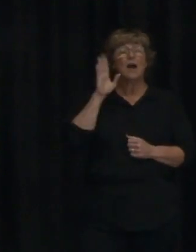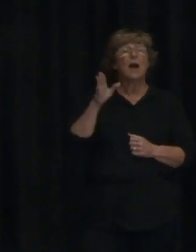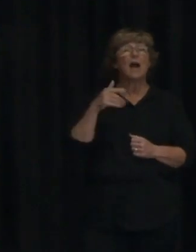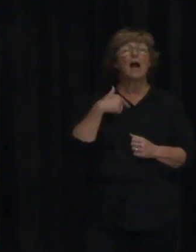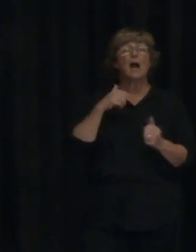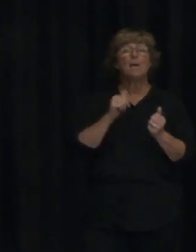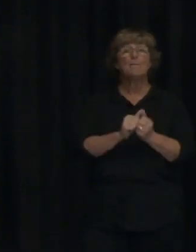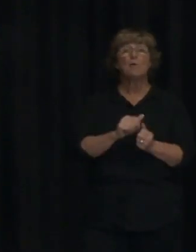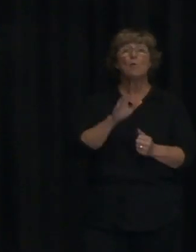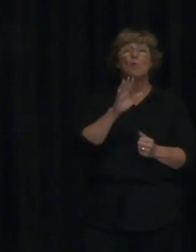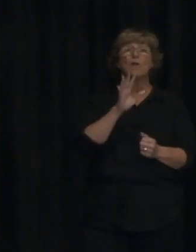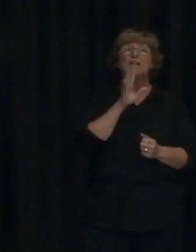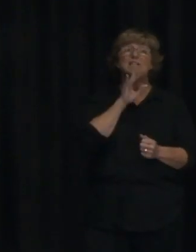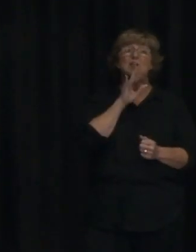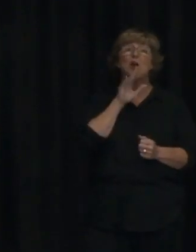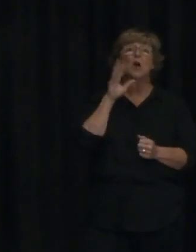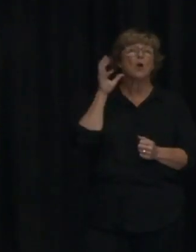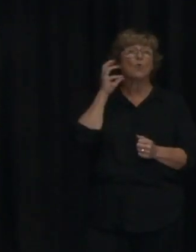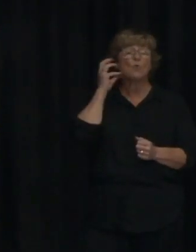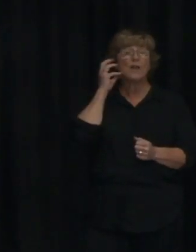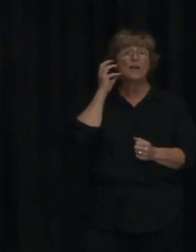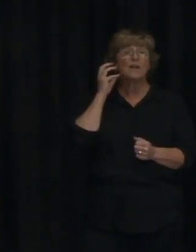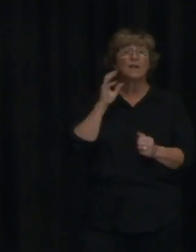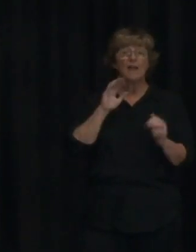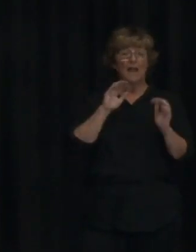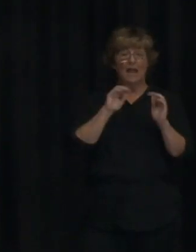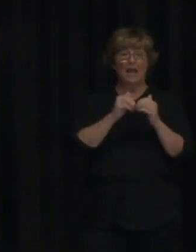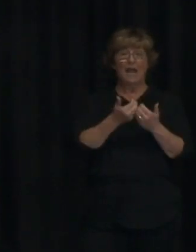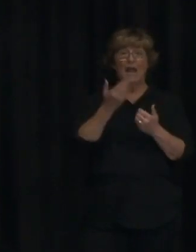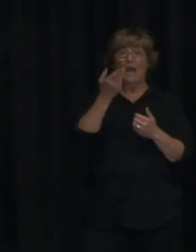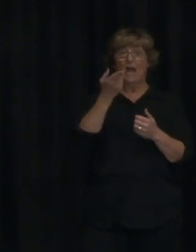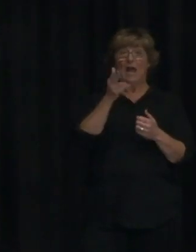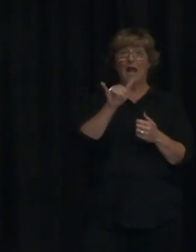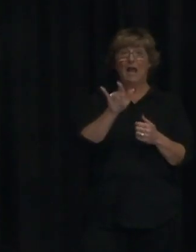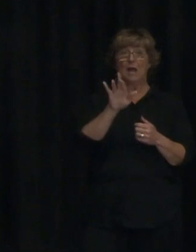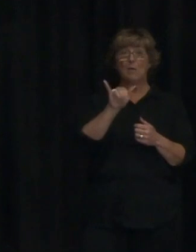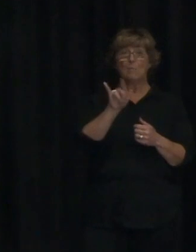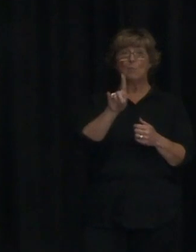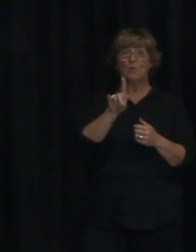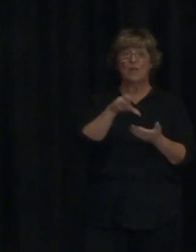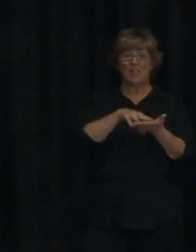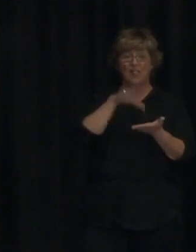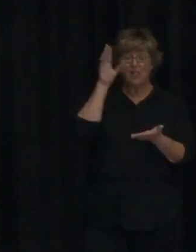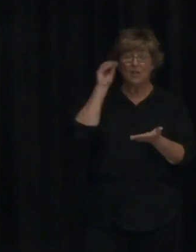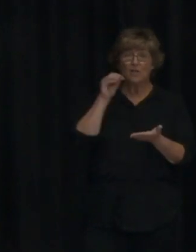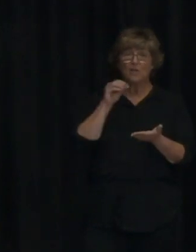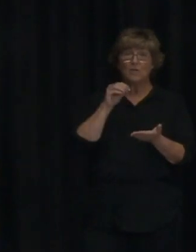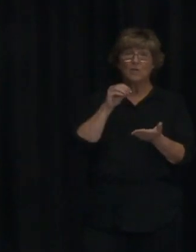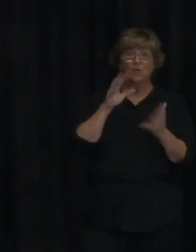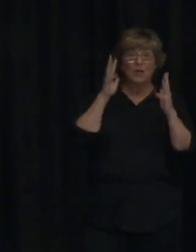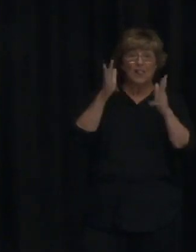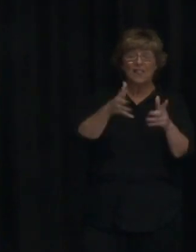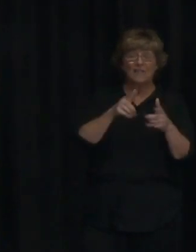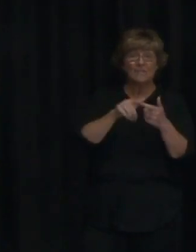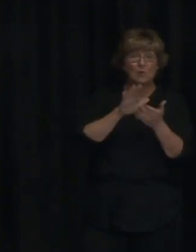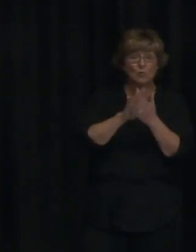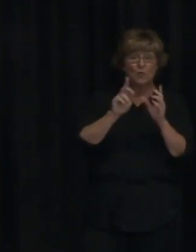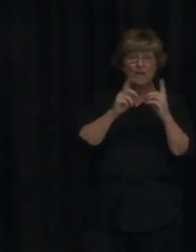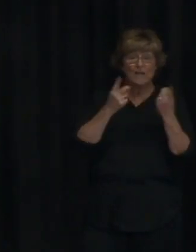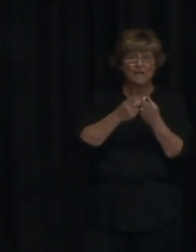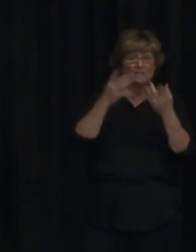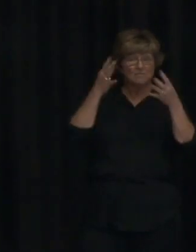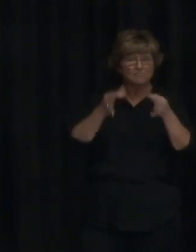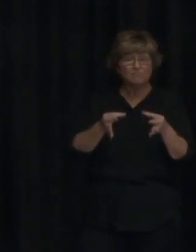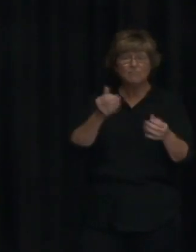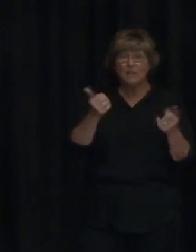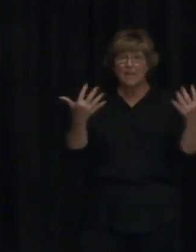just wondering if you can talk a little bit about how hybrid learning factors into this deal. Are you leaving that up for school districts to decide for